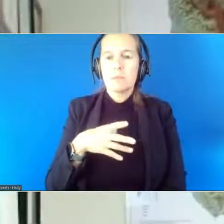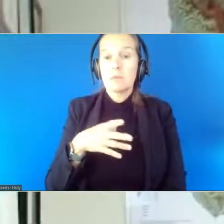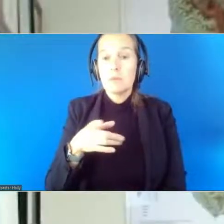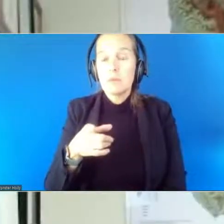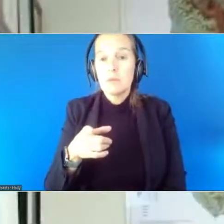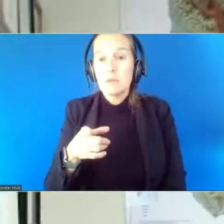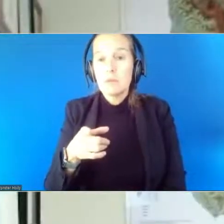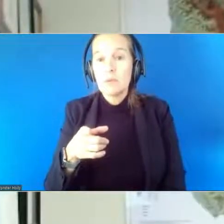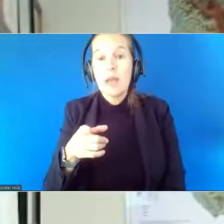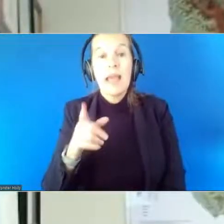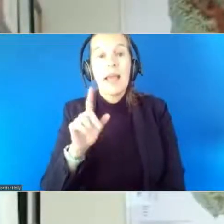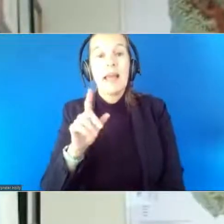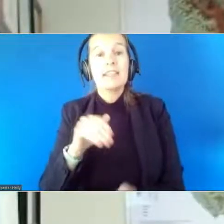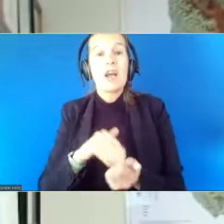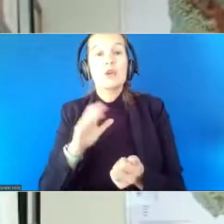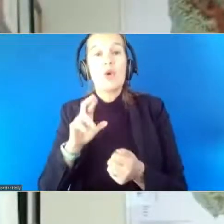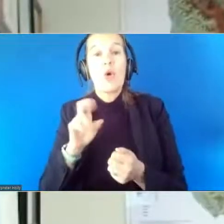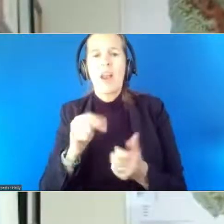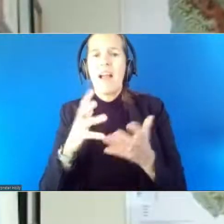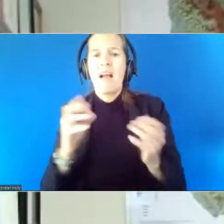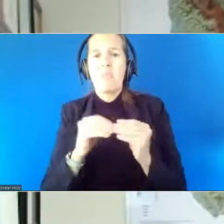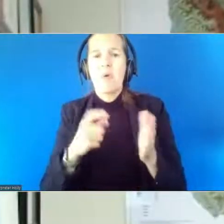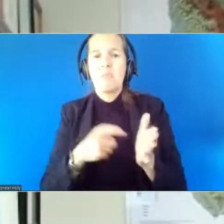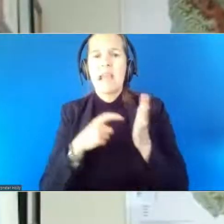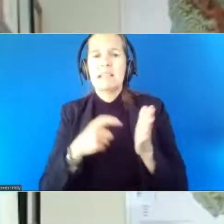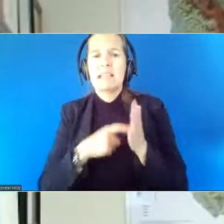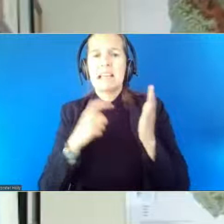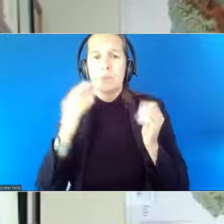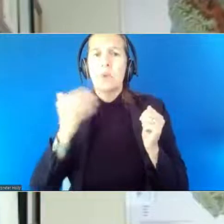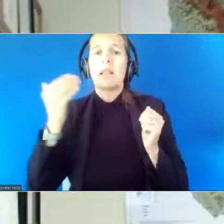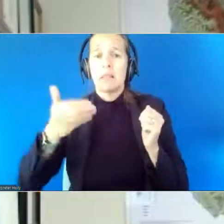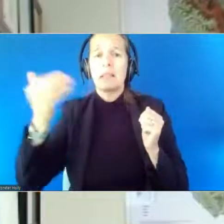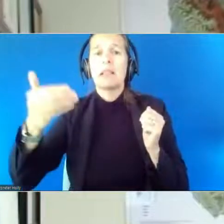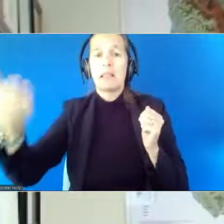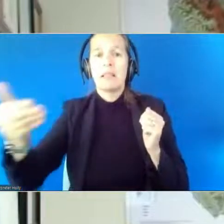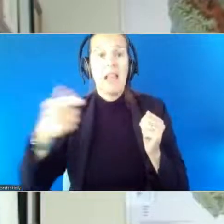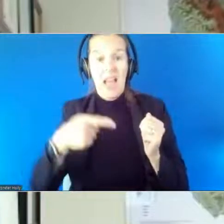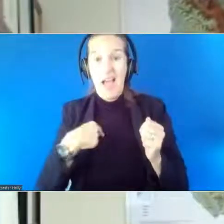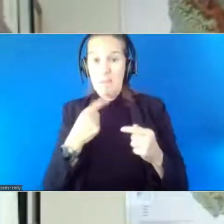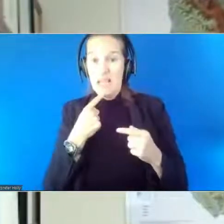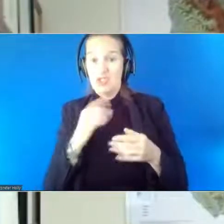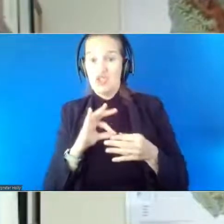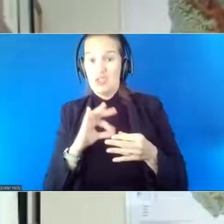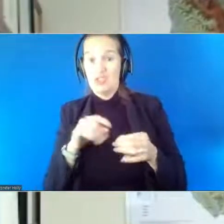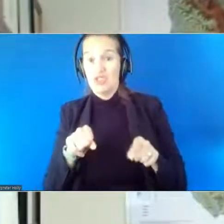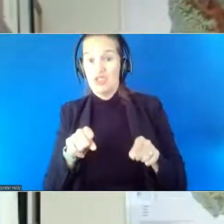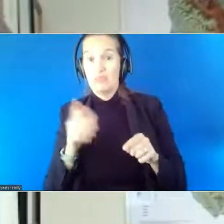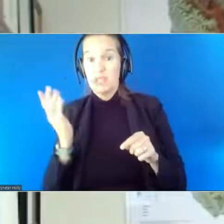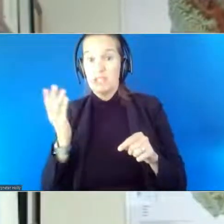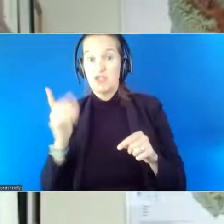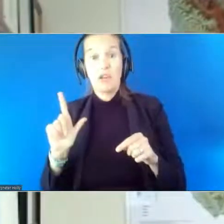lot more mandates are coming down the pike. I think you've probably heard, I mentioned it in the presentation, that in Los Angeles, they